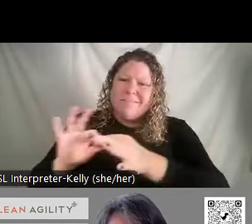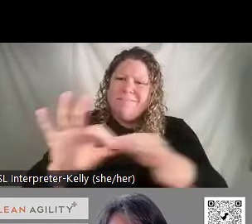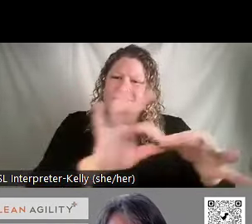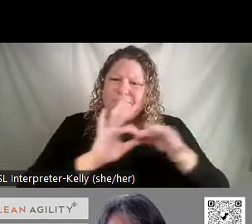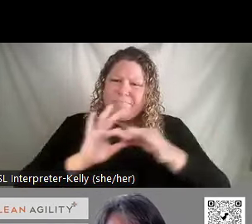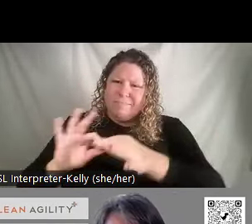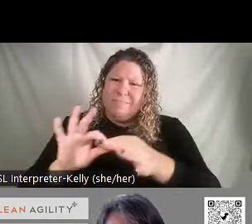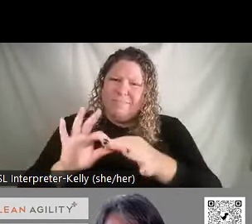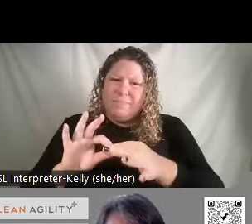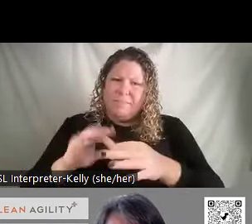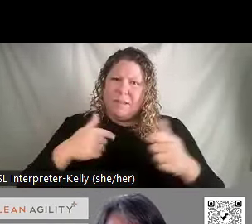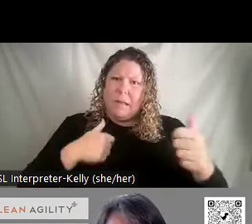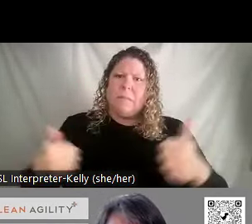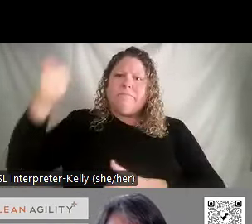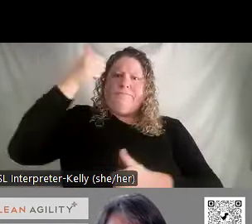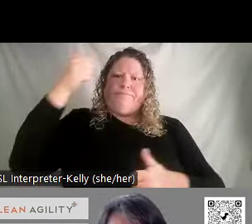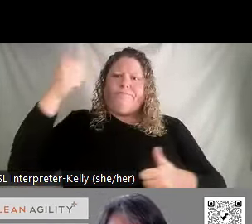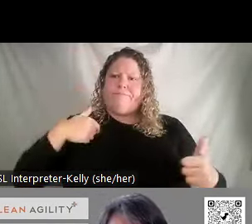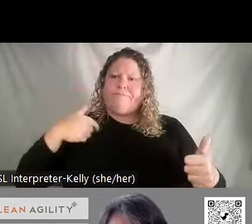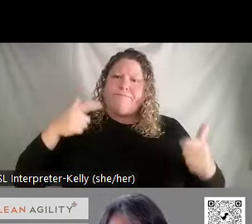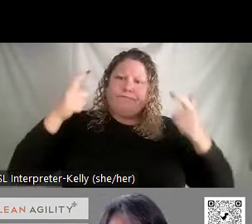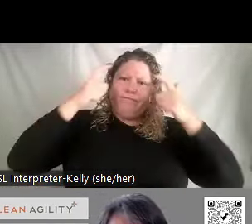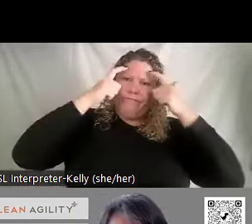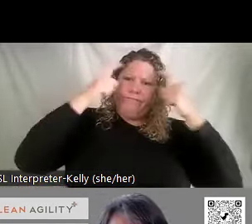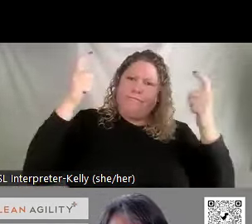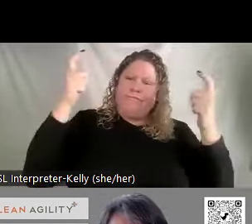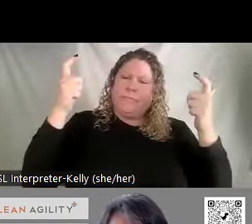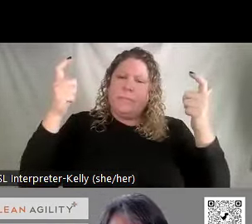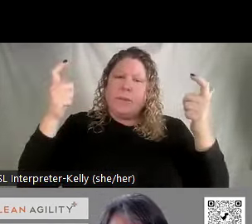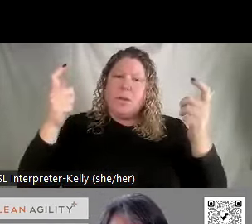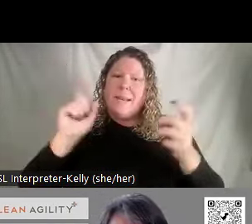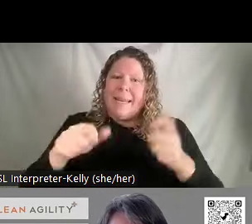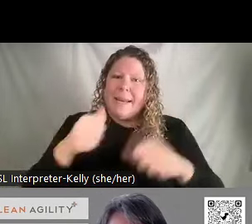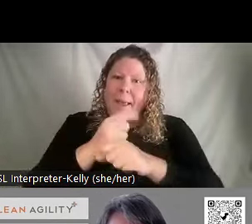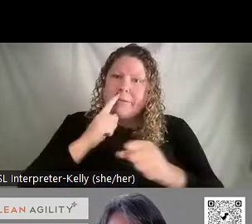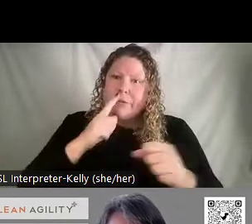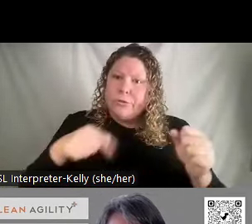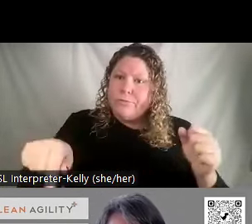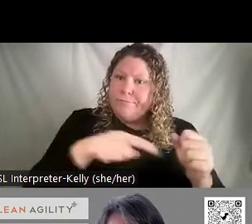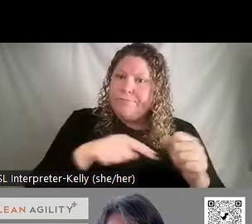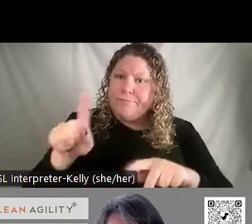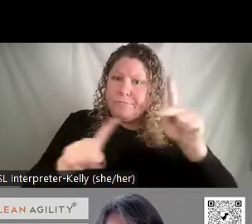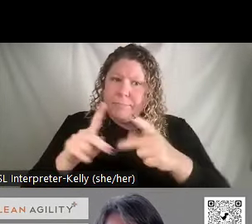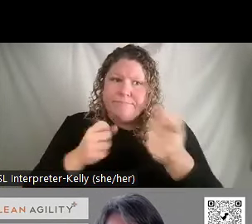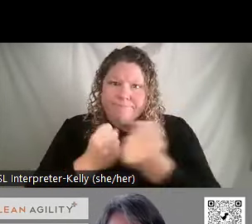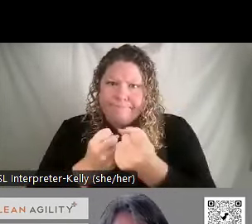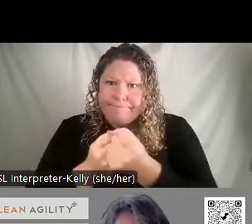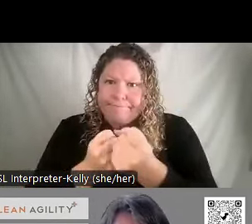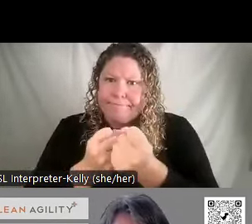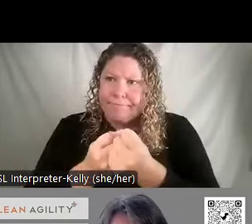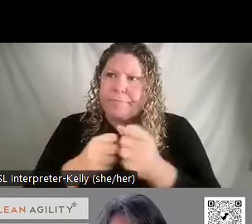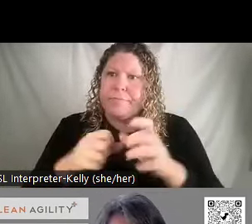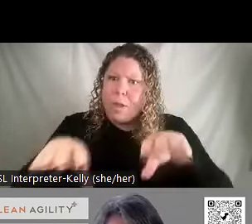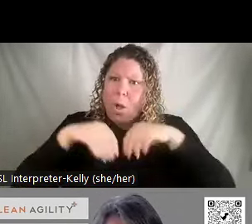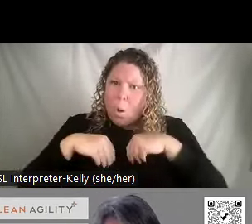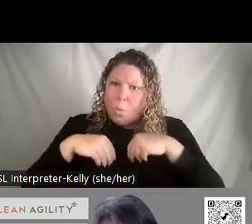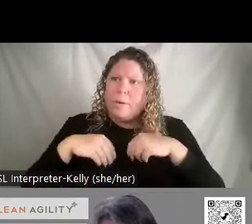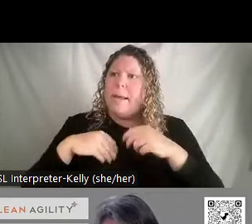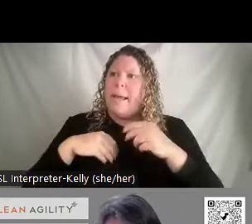going to need in order for the right people to create the right ownership so that those solutions people actually carry through with